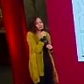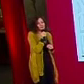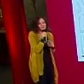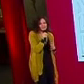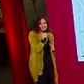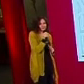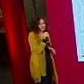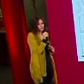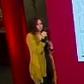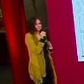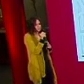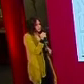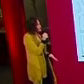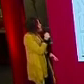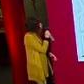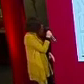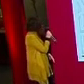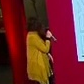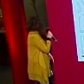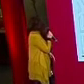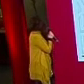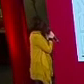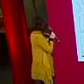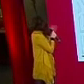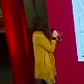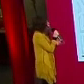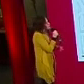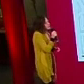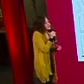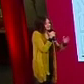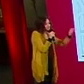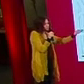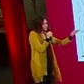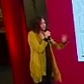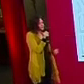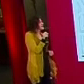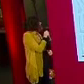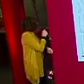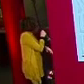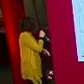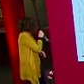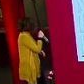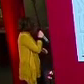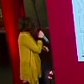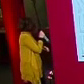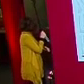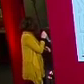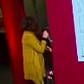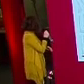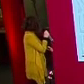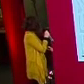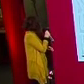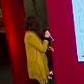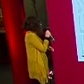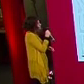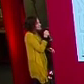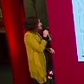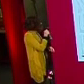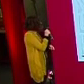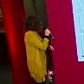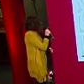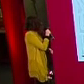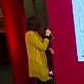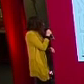health, vigilance, and the prevention of addictions. These efforts require the hard